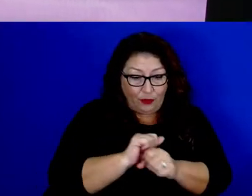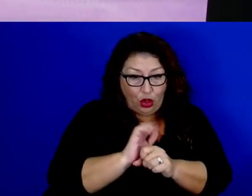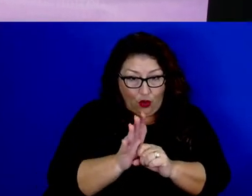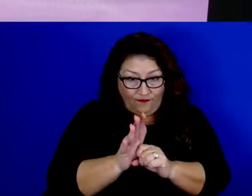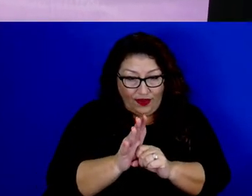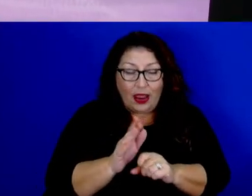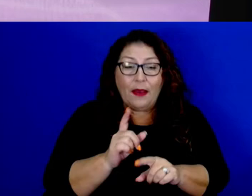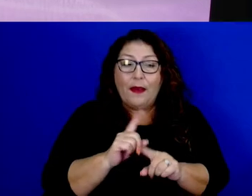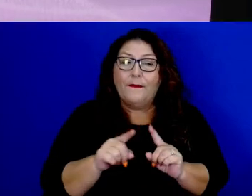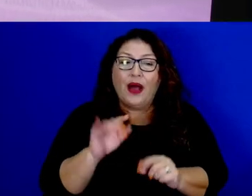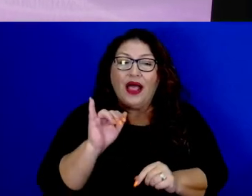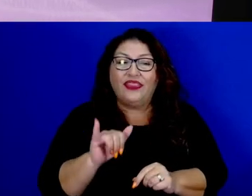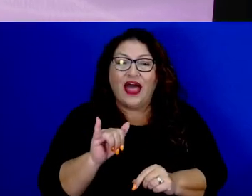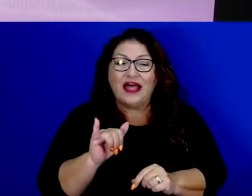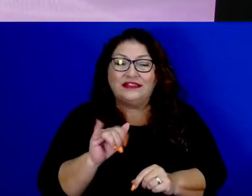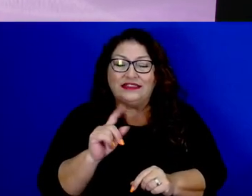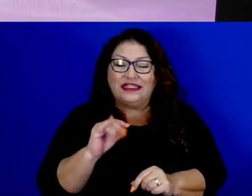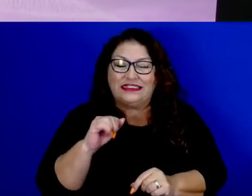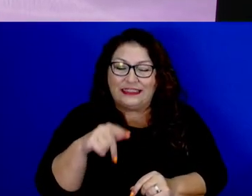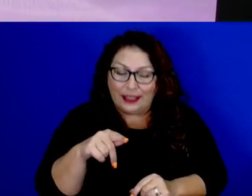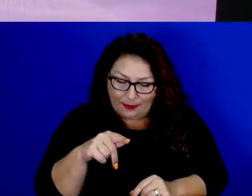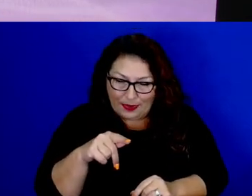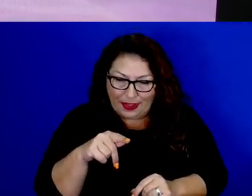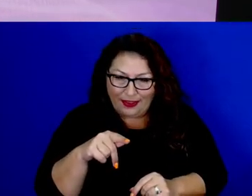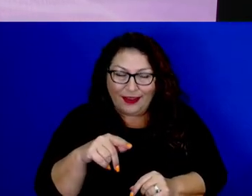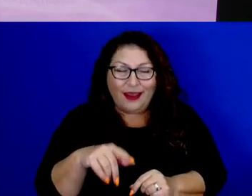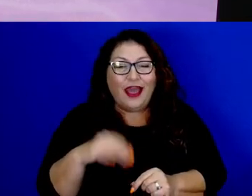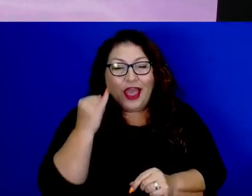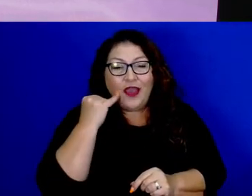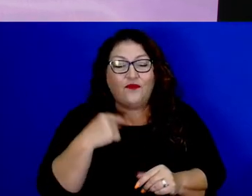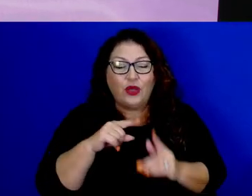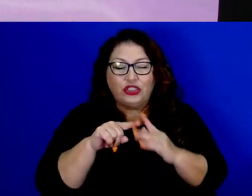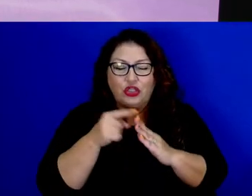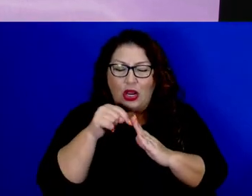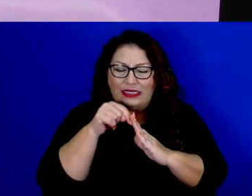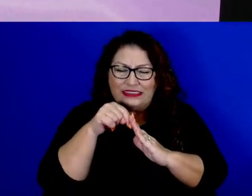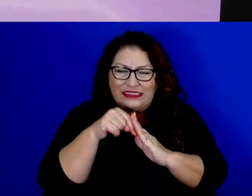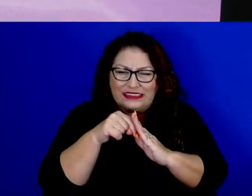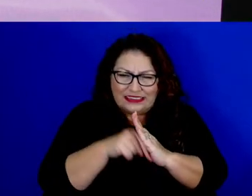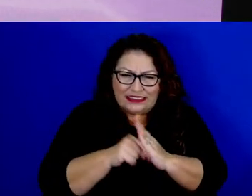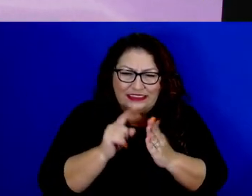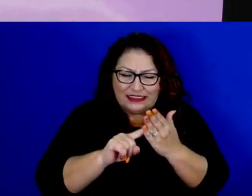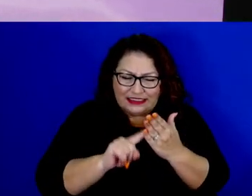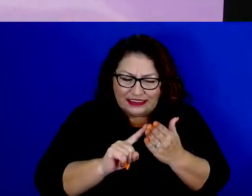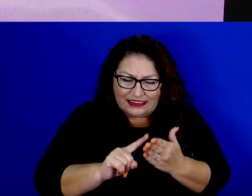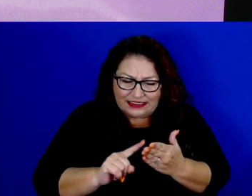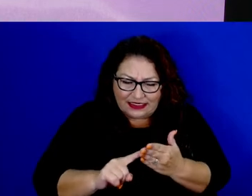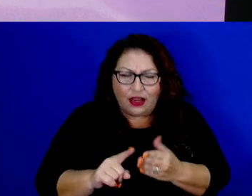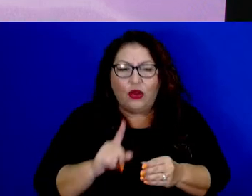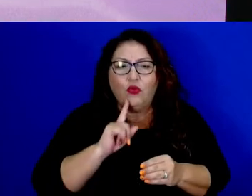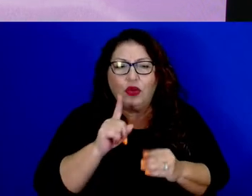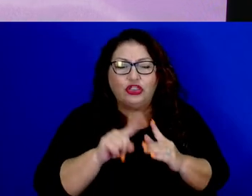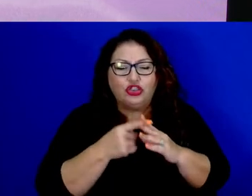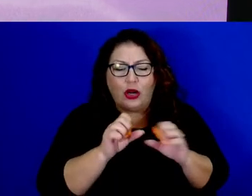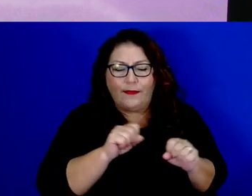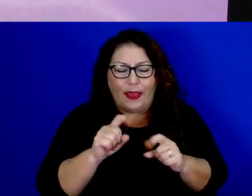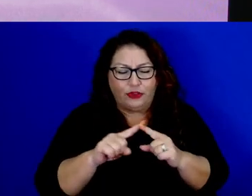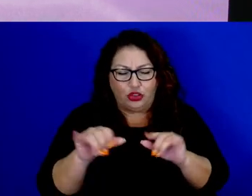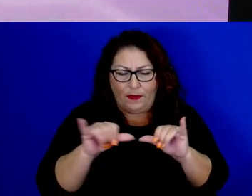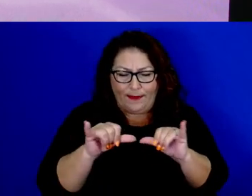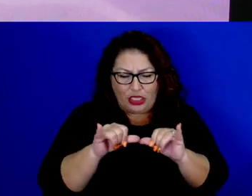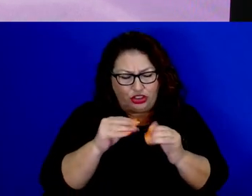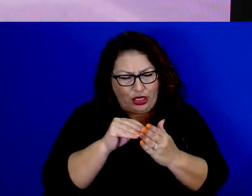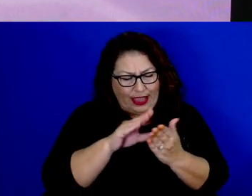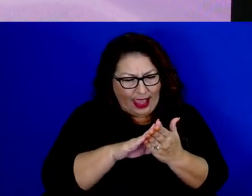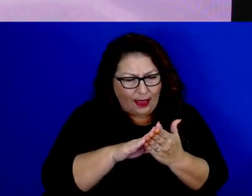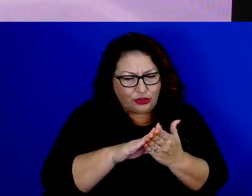the iceberg. If we start to dig deeper, if we really start to be able to measure and capture the true